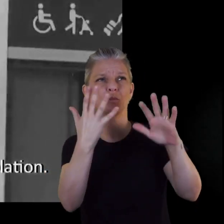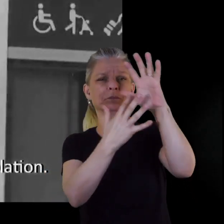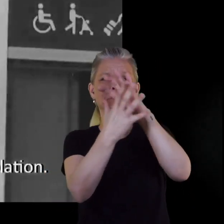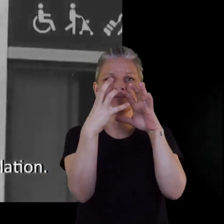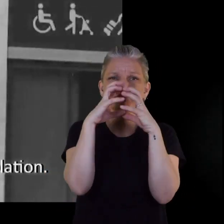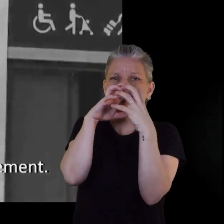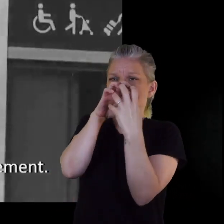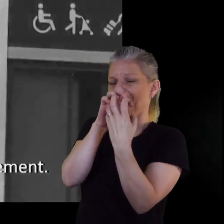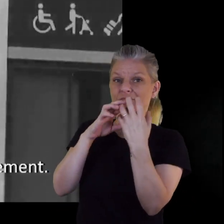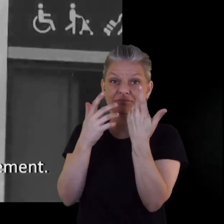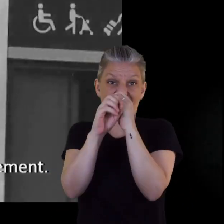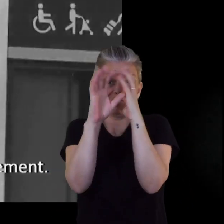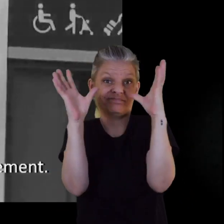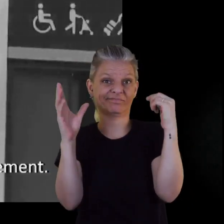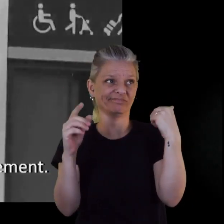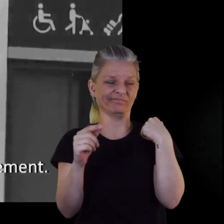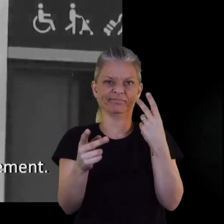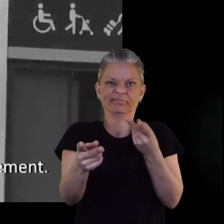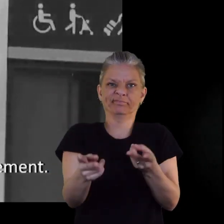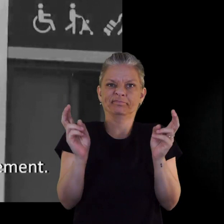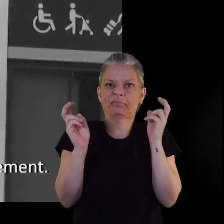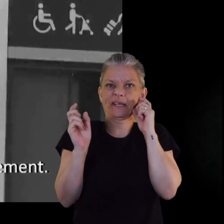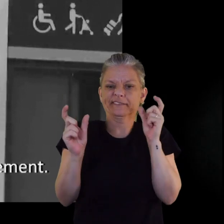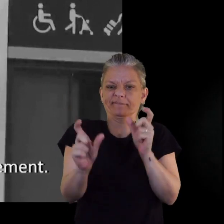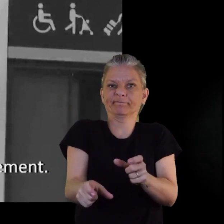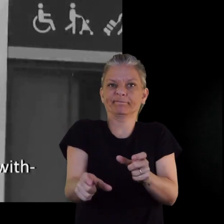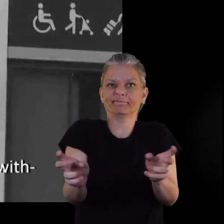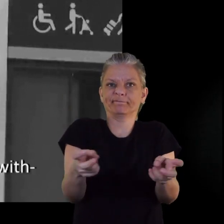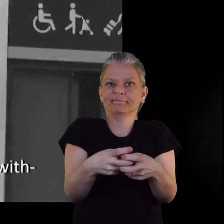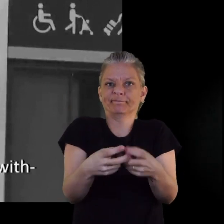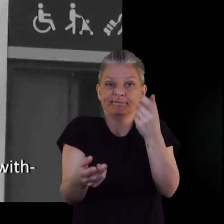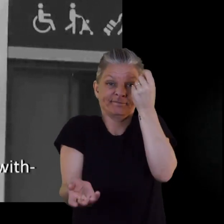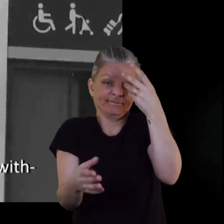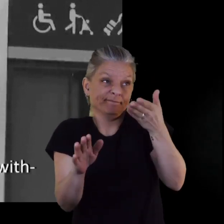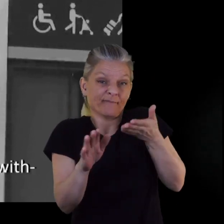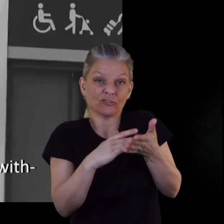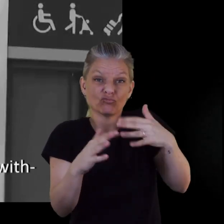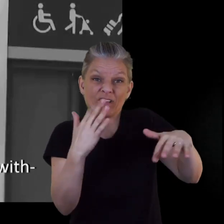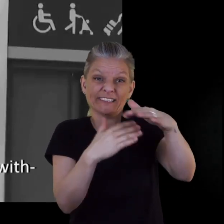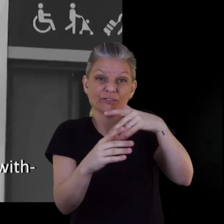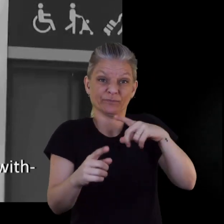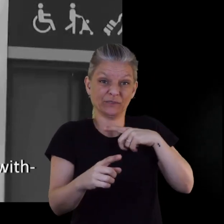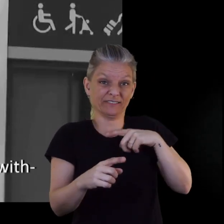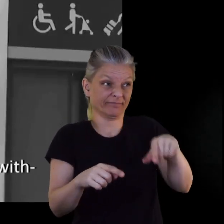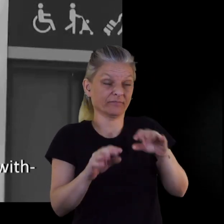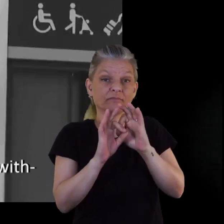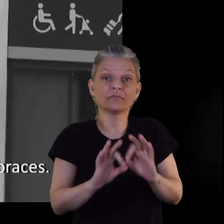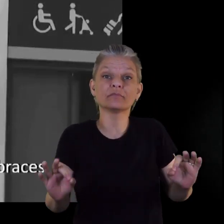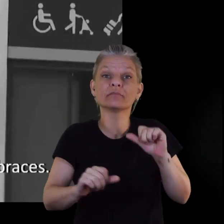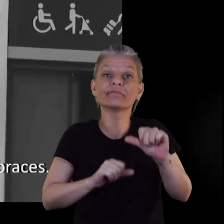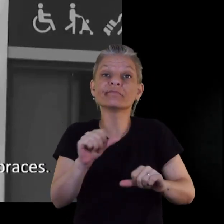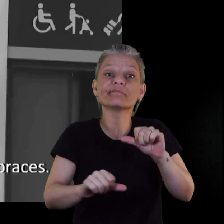and contemplation. Understatement, I'm bedbound or I'm on the pavement. It's underrated to sit in silence to process pain